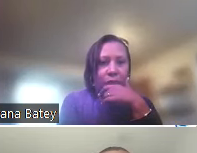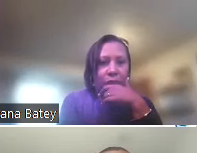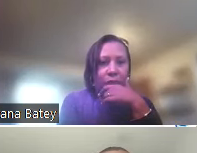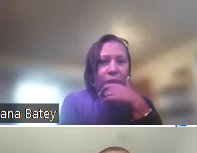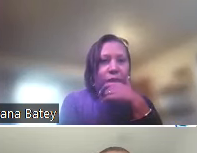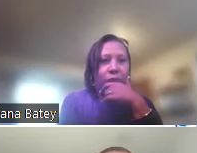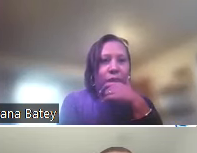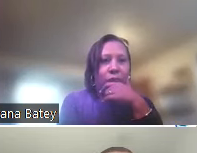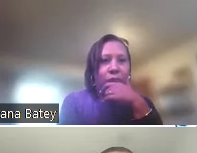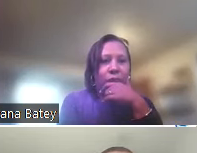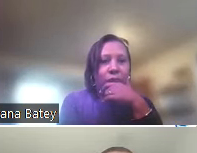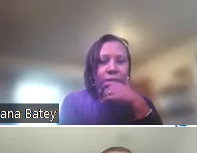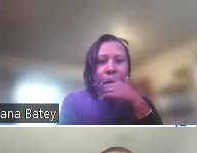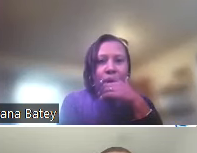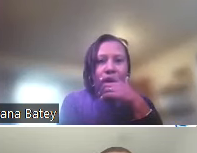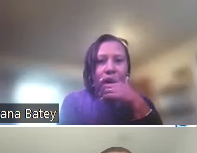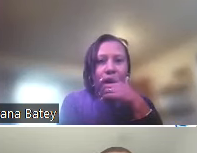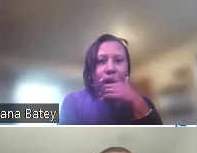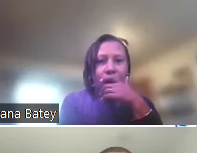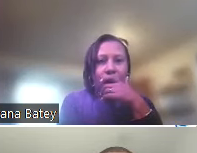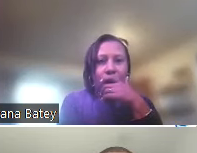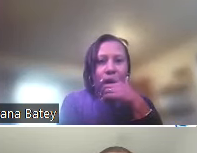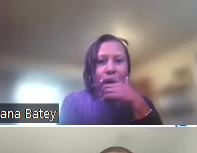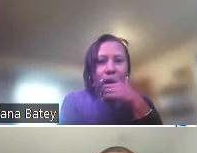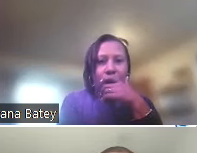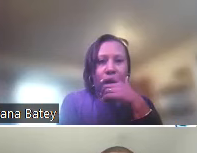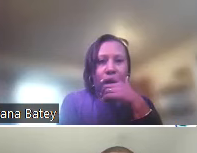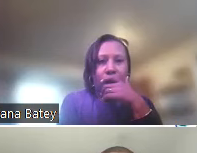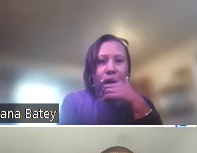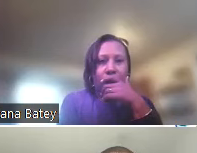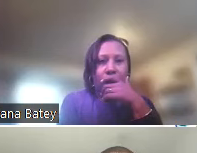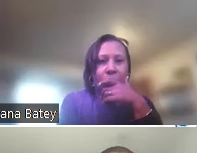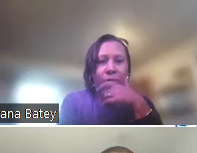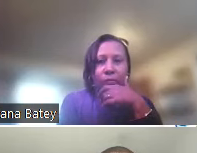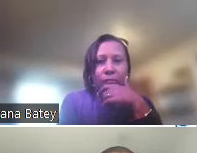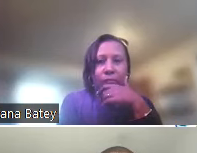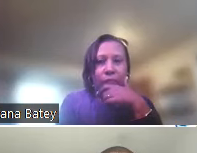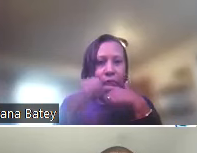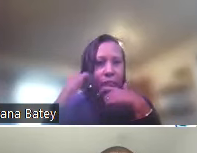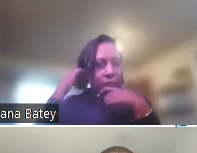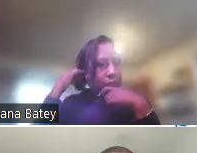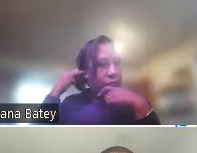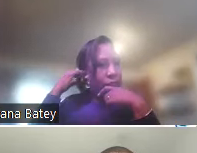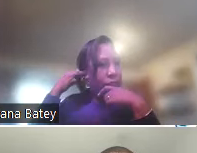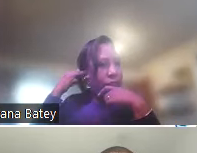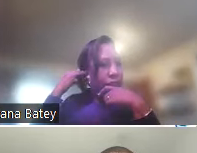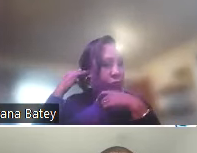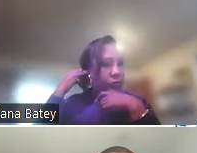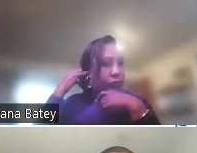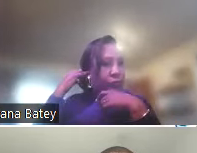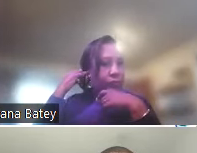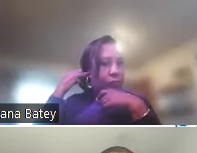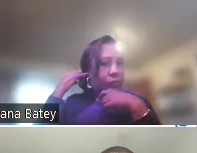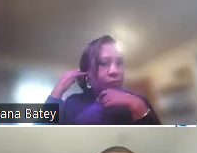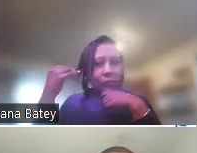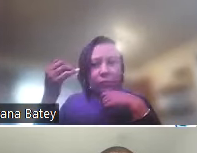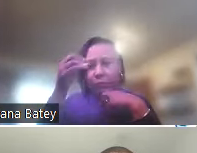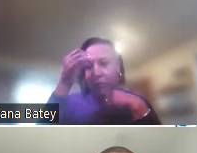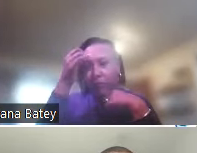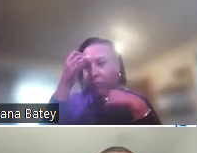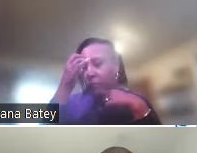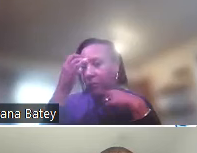cannot be not accredited, right? And so Joint Commission does a lot of the accreditation for Colorado. So just thought that it